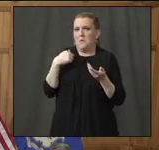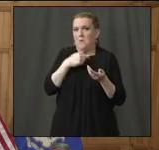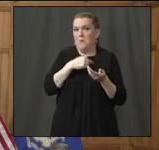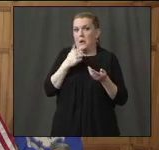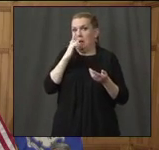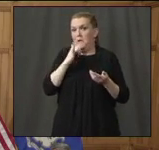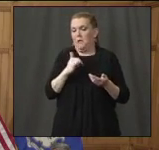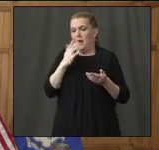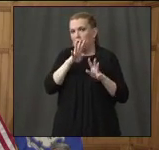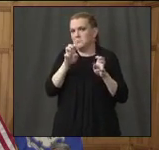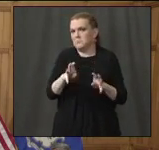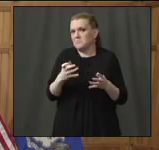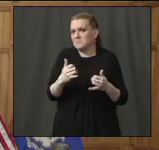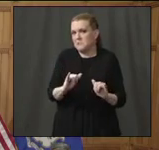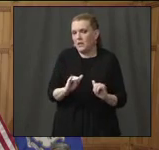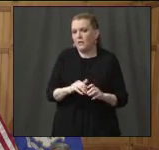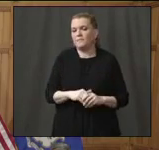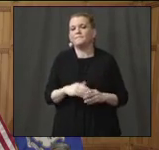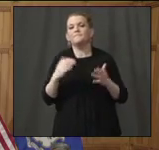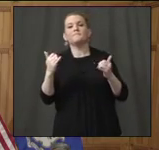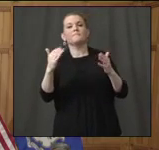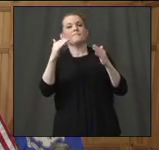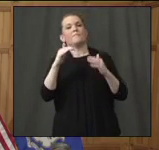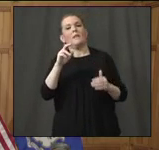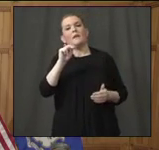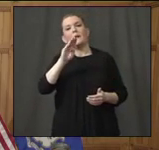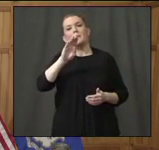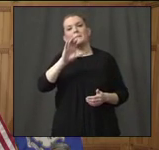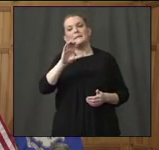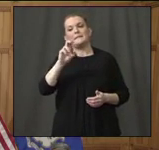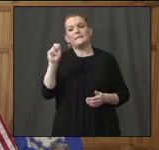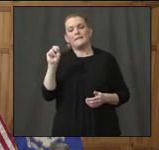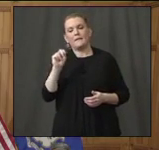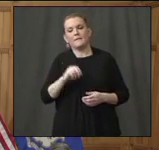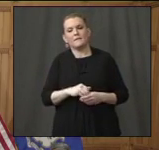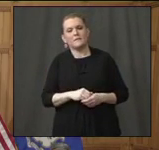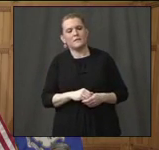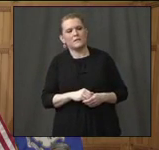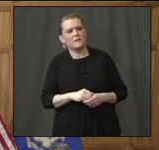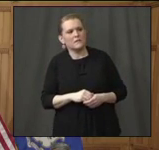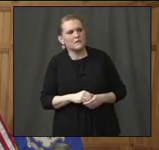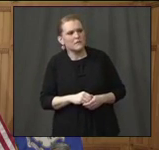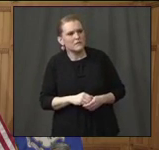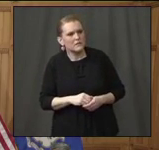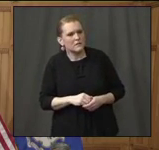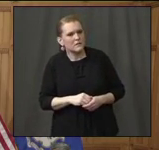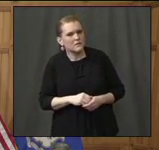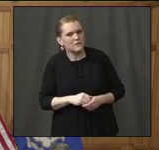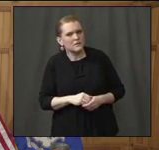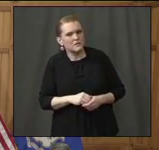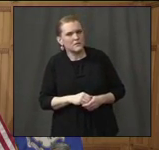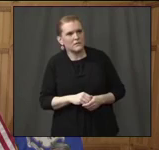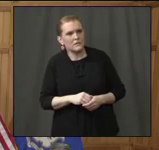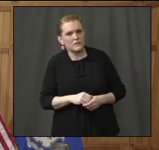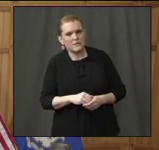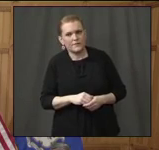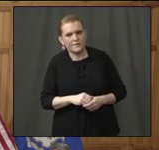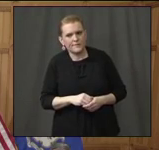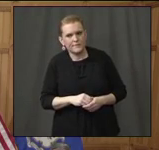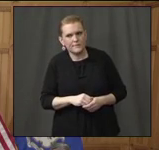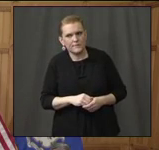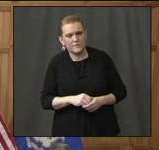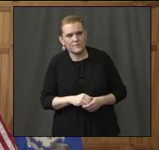Hi, Governor. Regarding the contact tracing, how do you the contact tracing as well